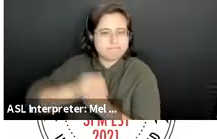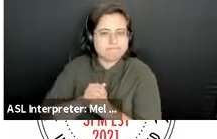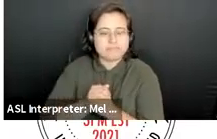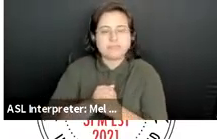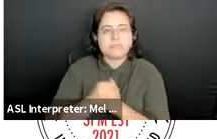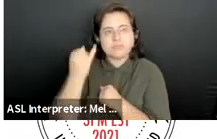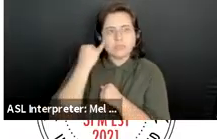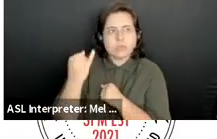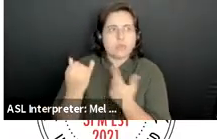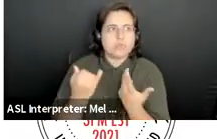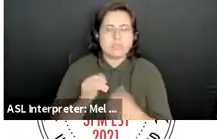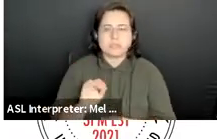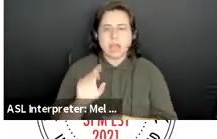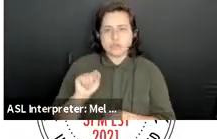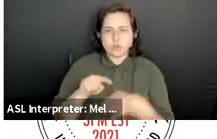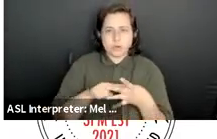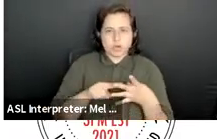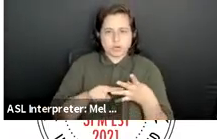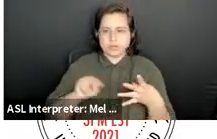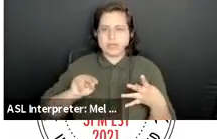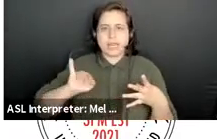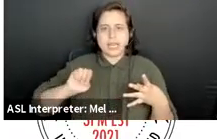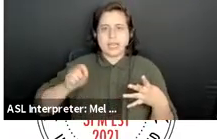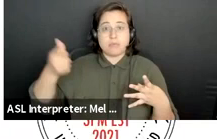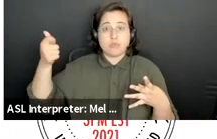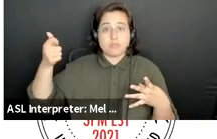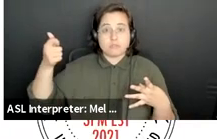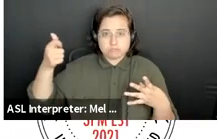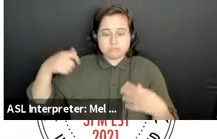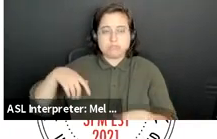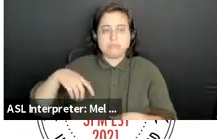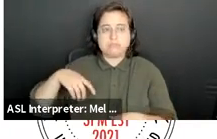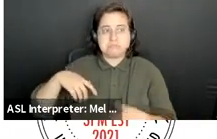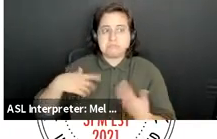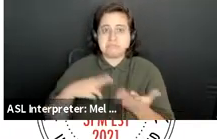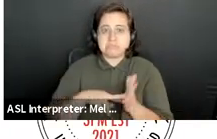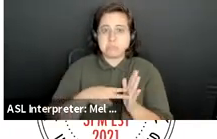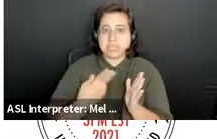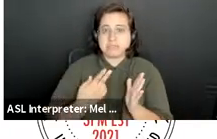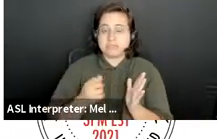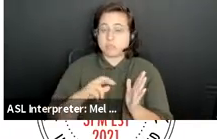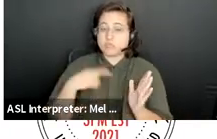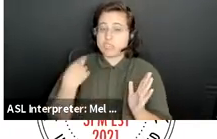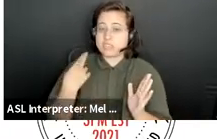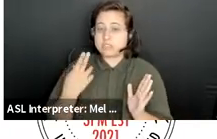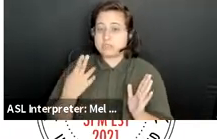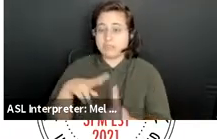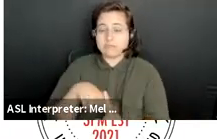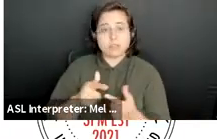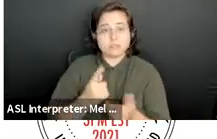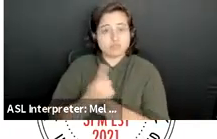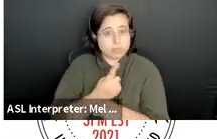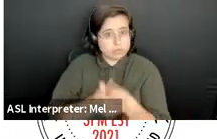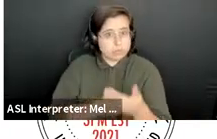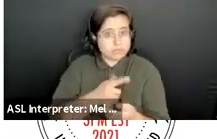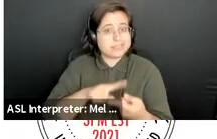mid-October, the national interest exceptions have been removed, you could probably risk filing with regular processing up